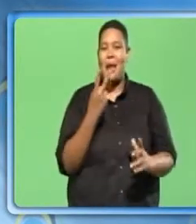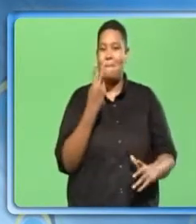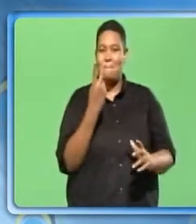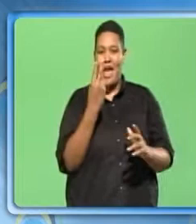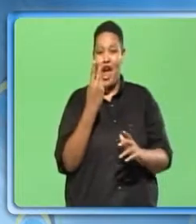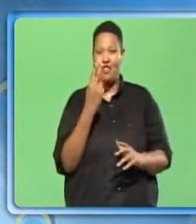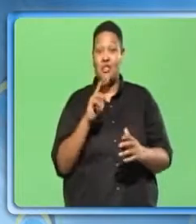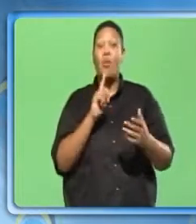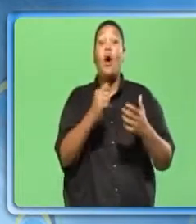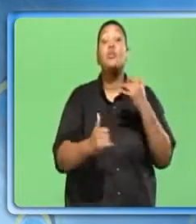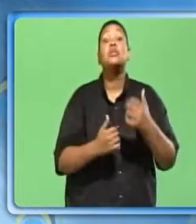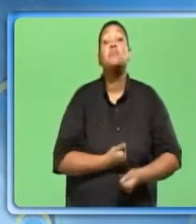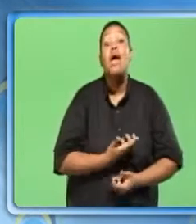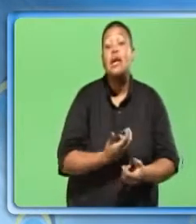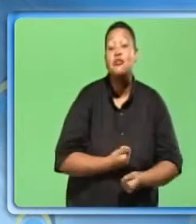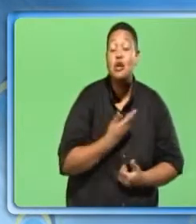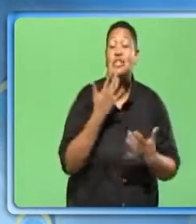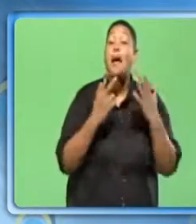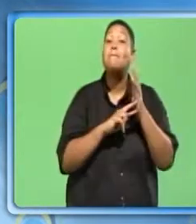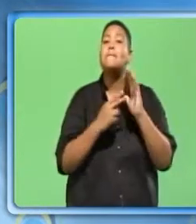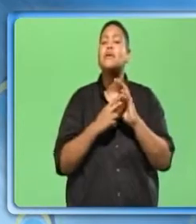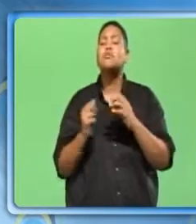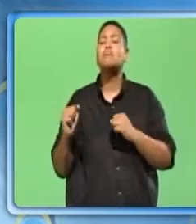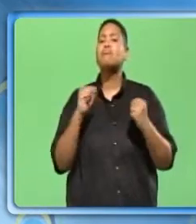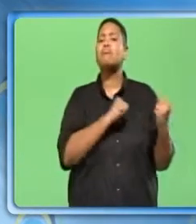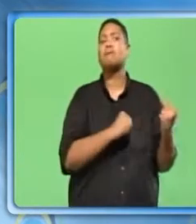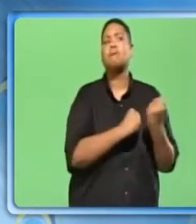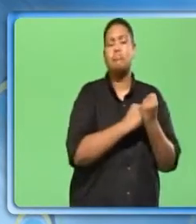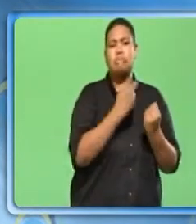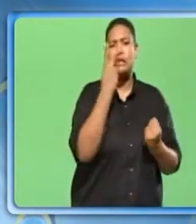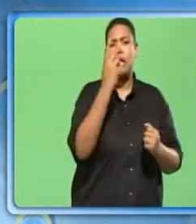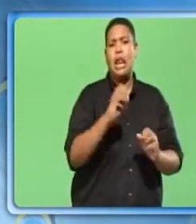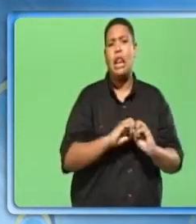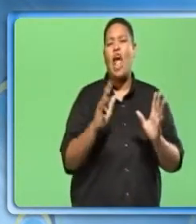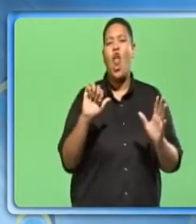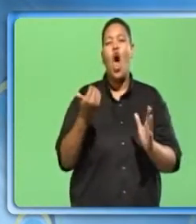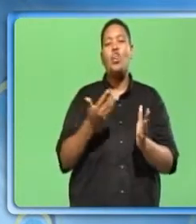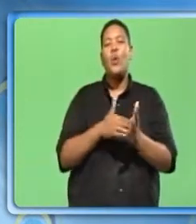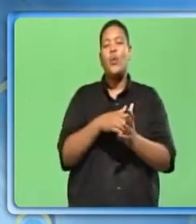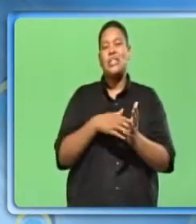may be expressed and is therefore dominant, and the other recessive.